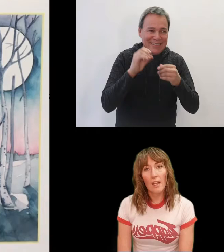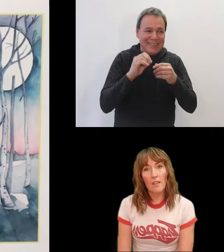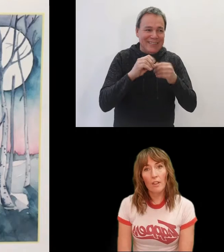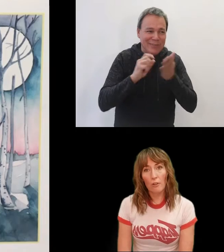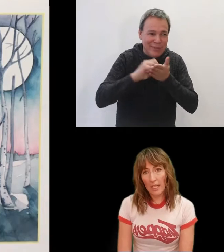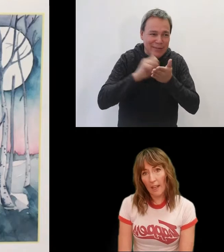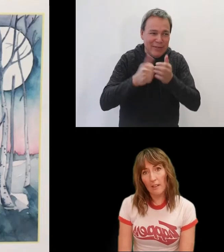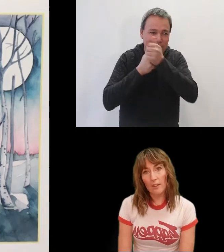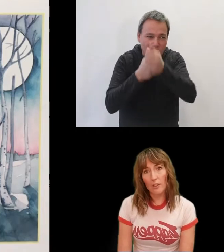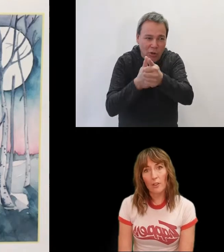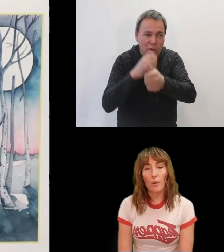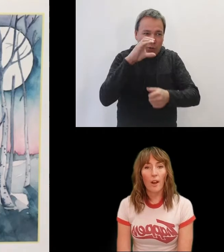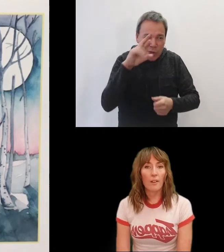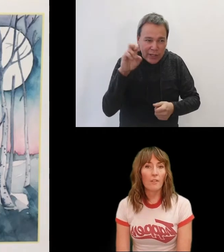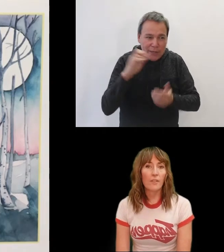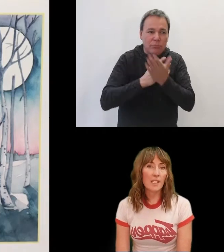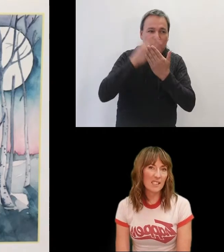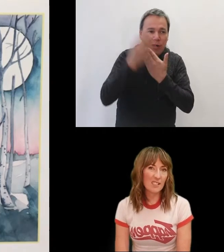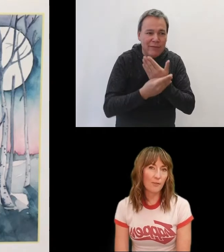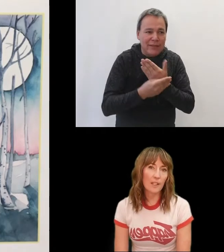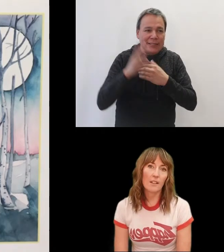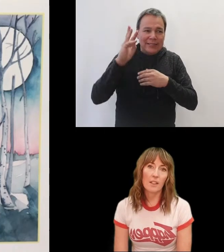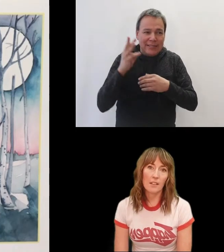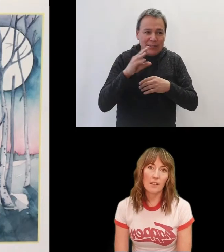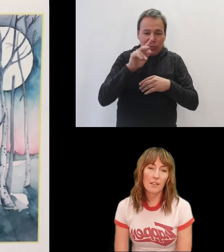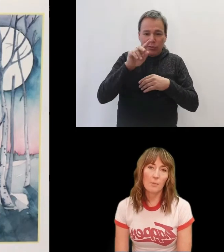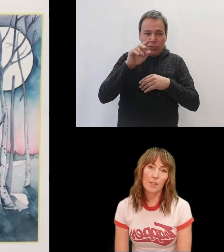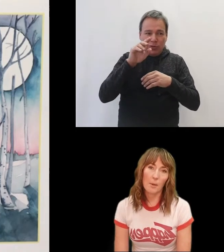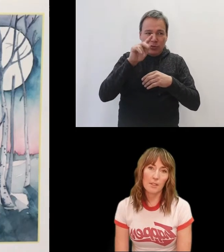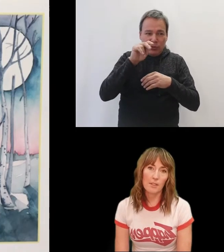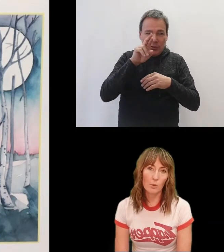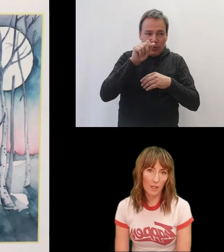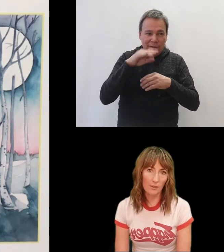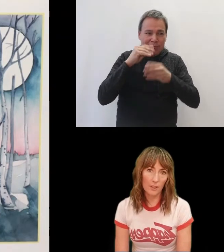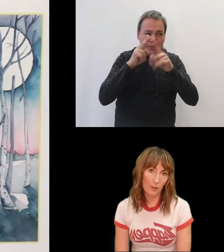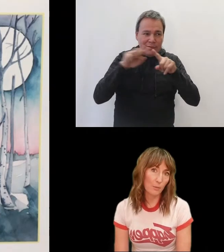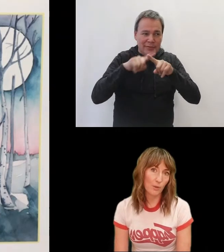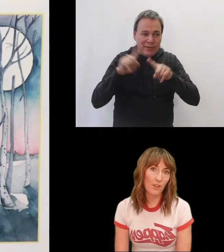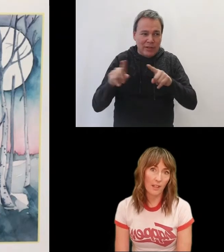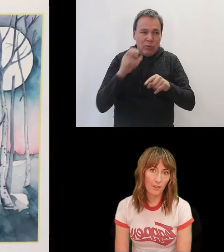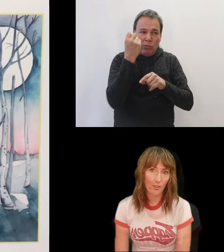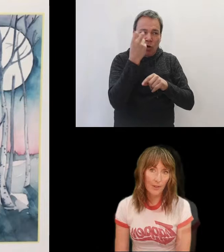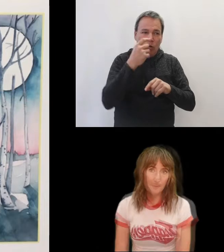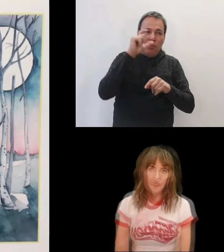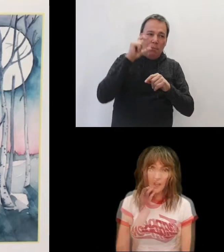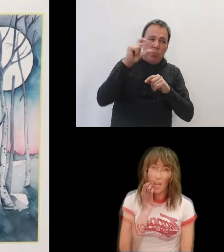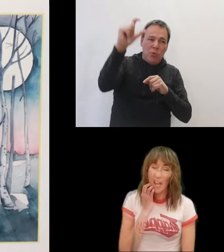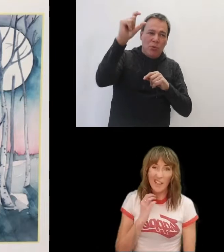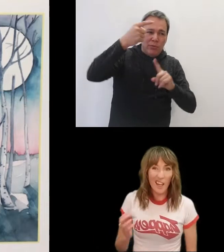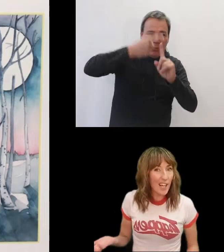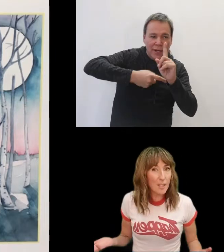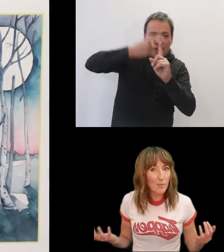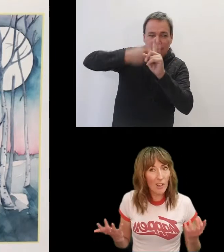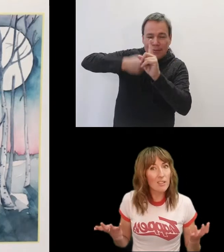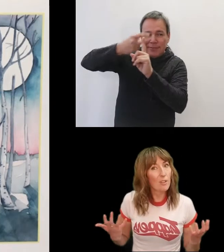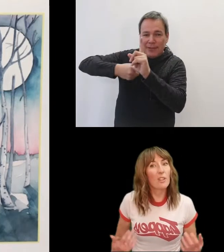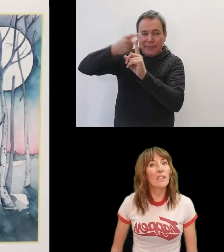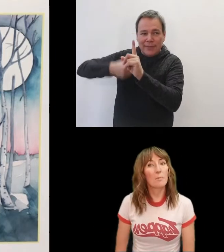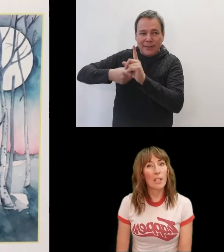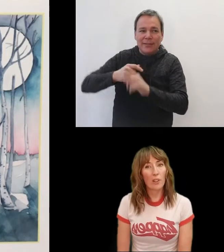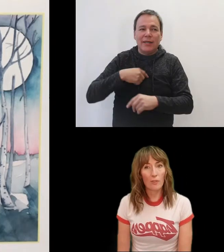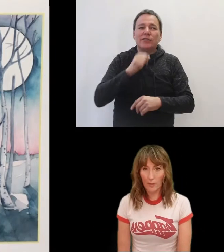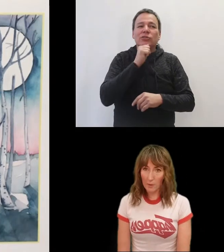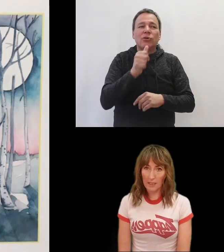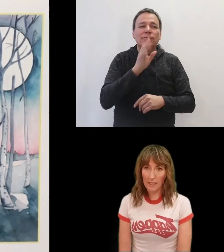on the Cree calendar of 6 different seasons split up into 12 different moon cycles. And I am not a